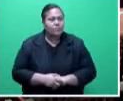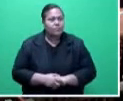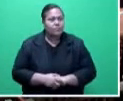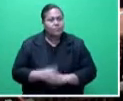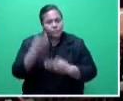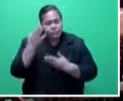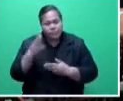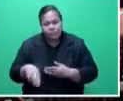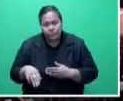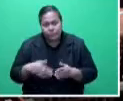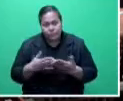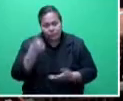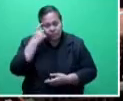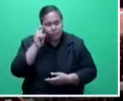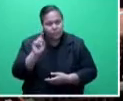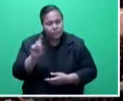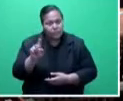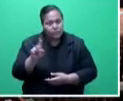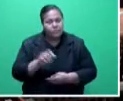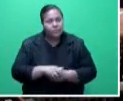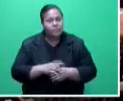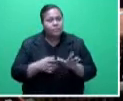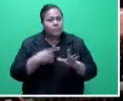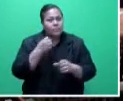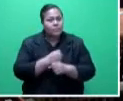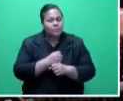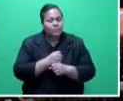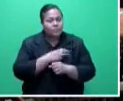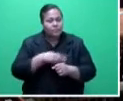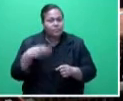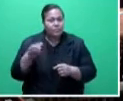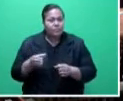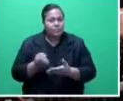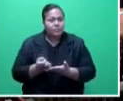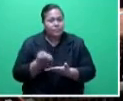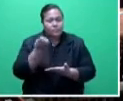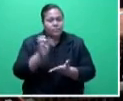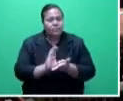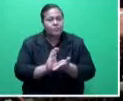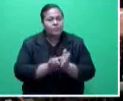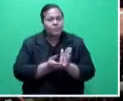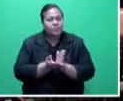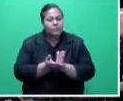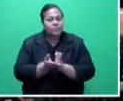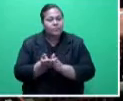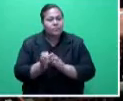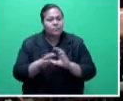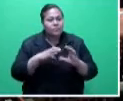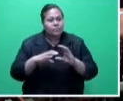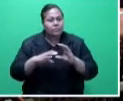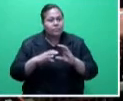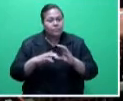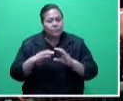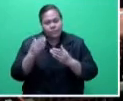Honourable members, I now call upon the Attorney General and Minister for Economy, Civil Service and Communications,